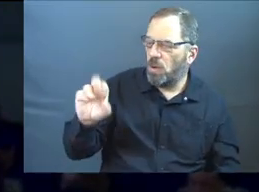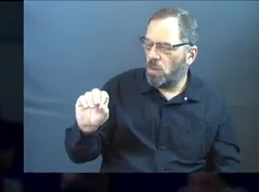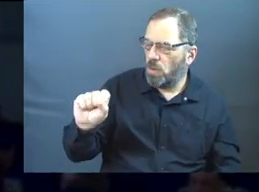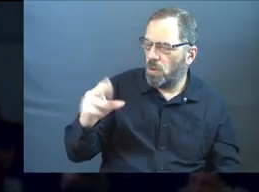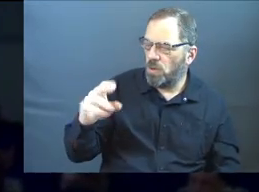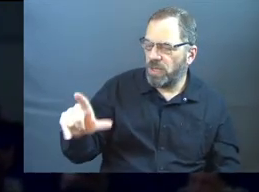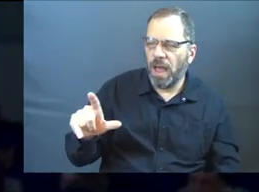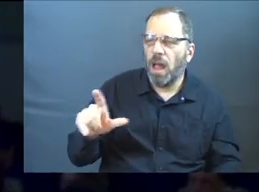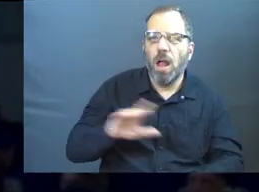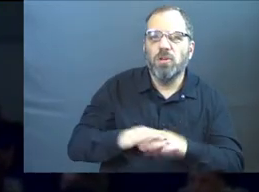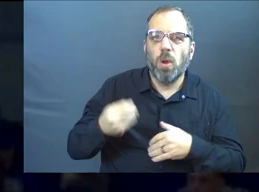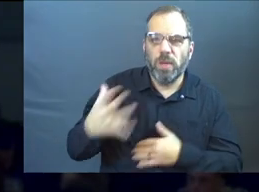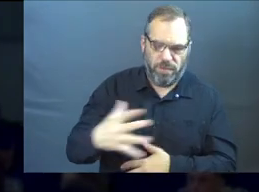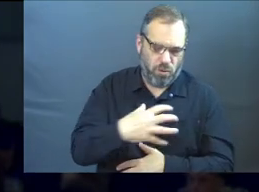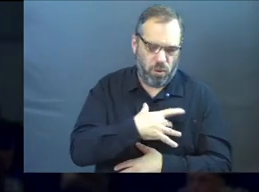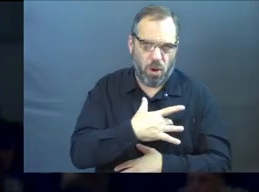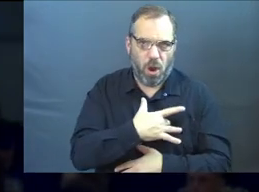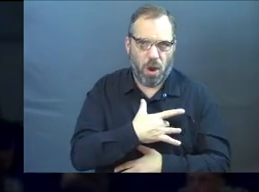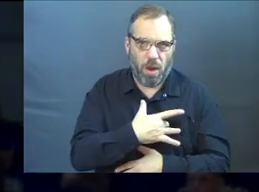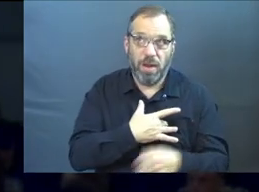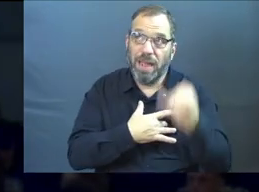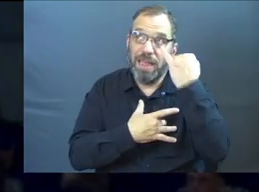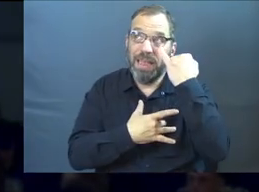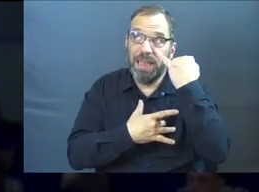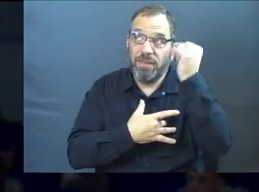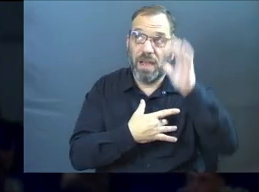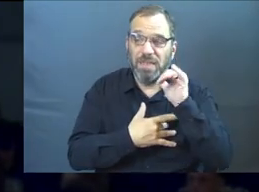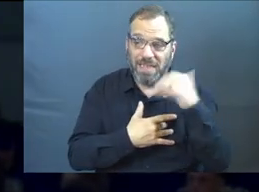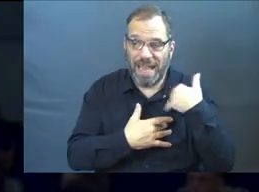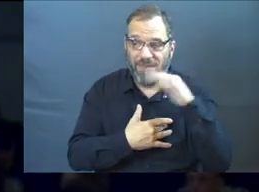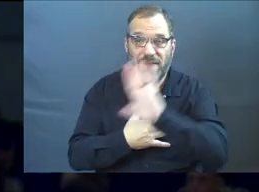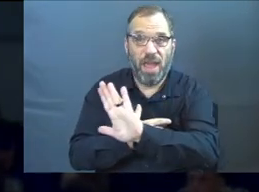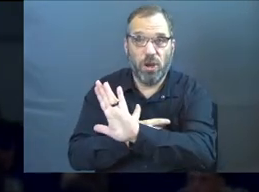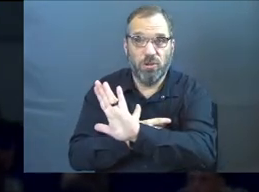a quote. He says, "Don't give them your heart if God doesn't have theirs."